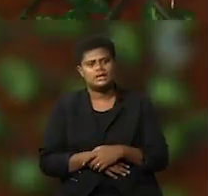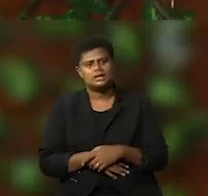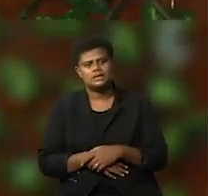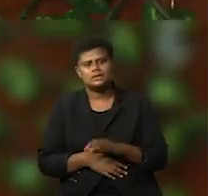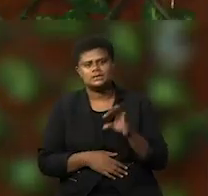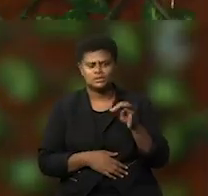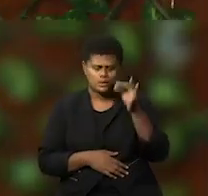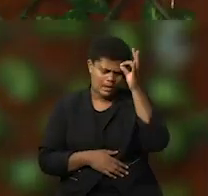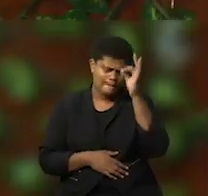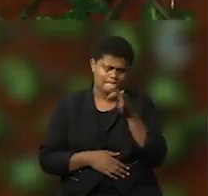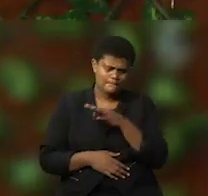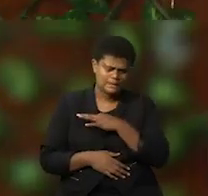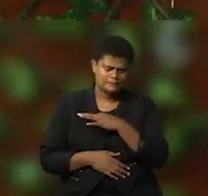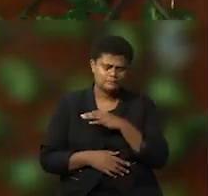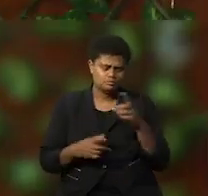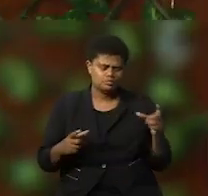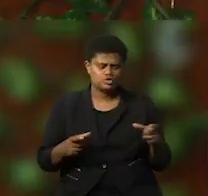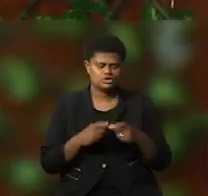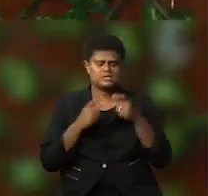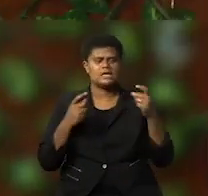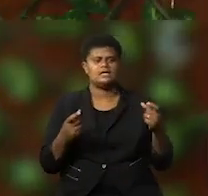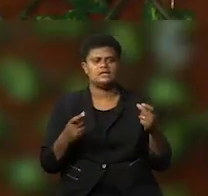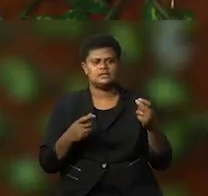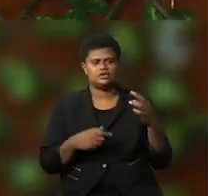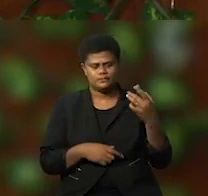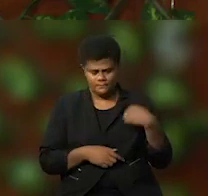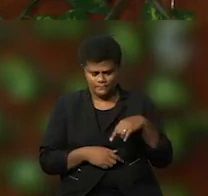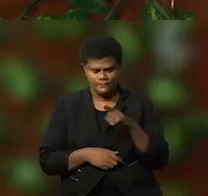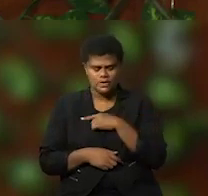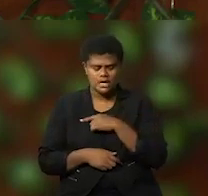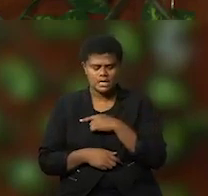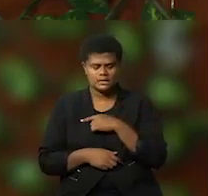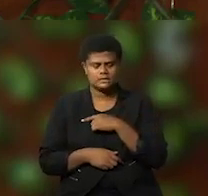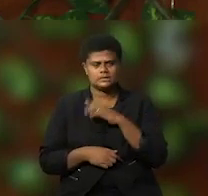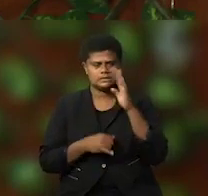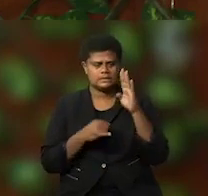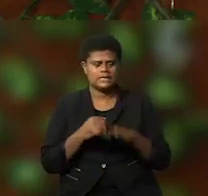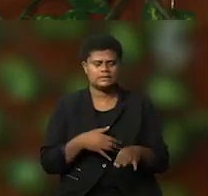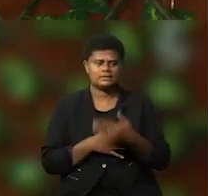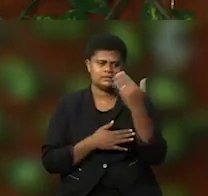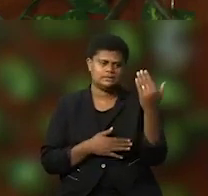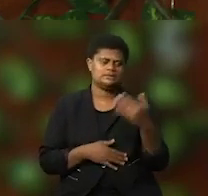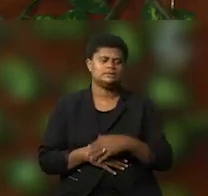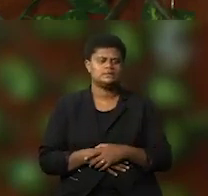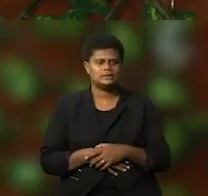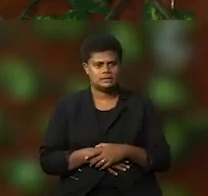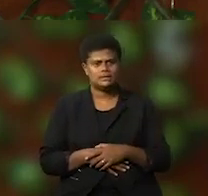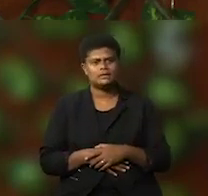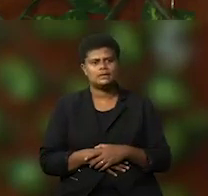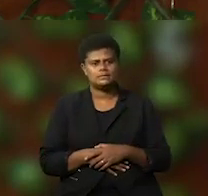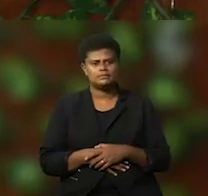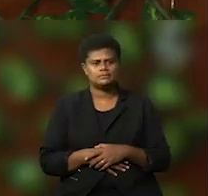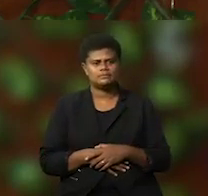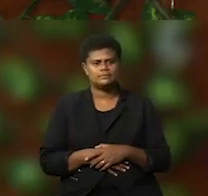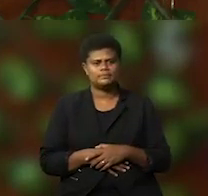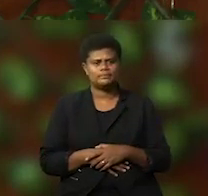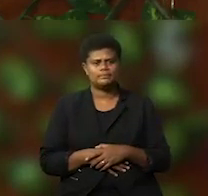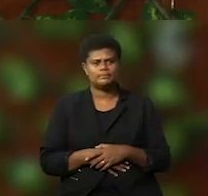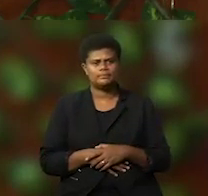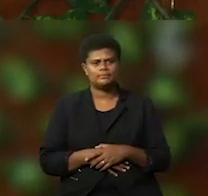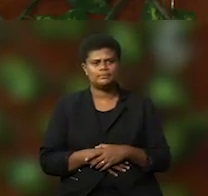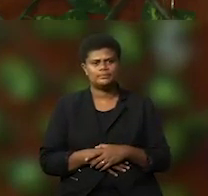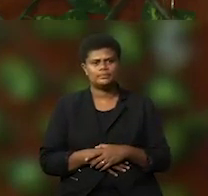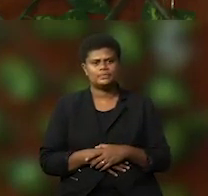also has to be a challenge for us in these last days to share about the unshakable kingdom of God.